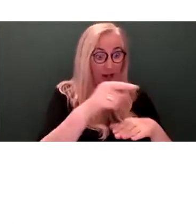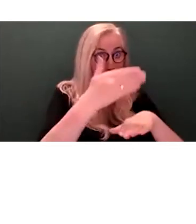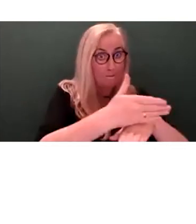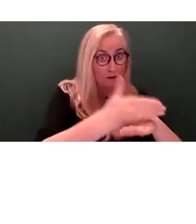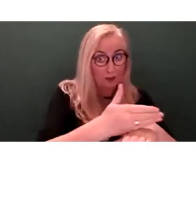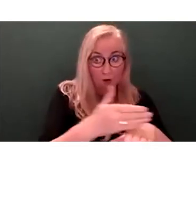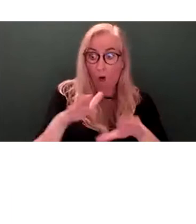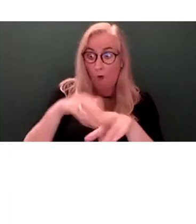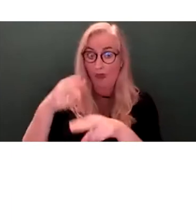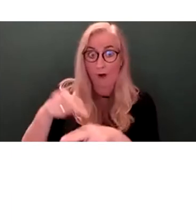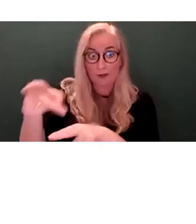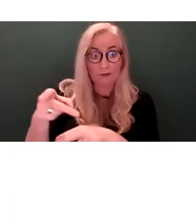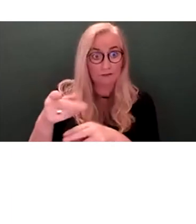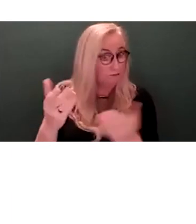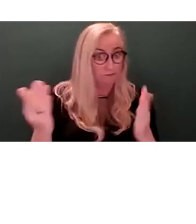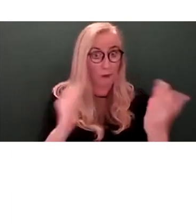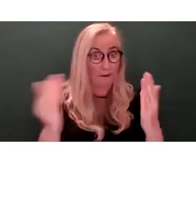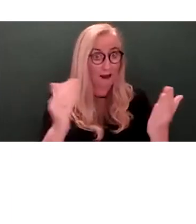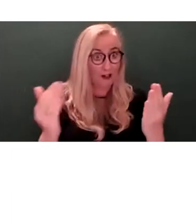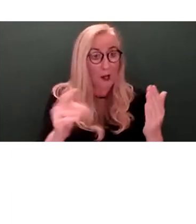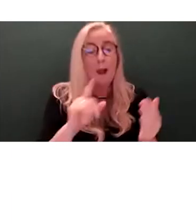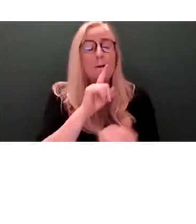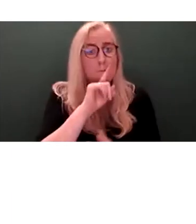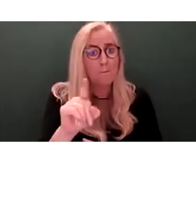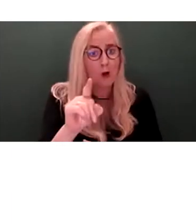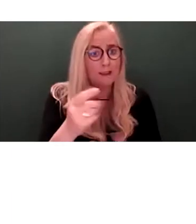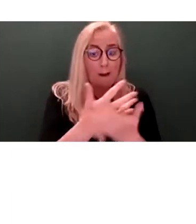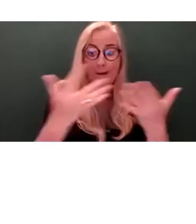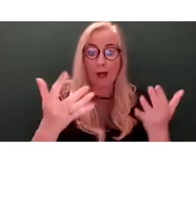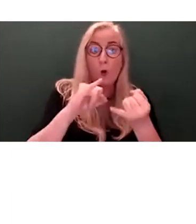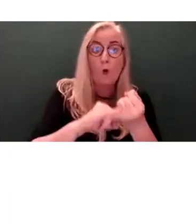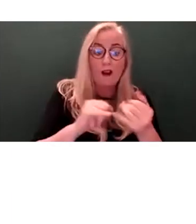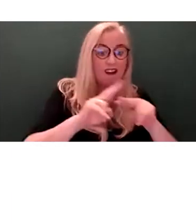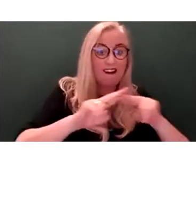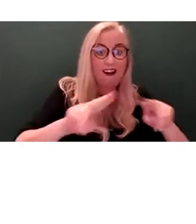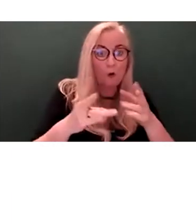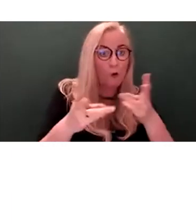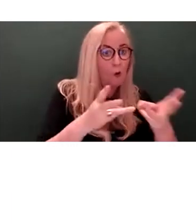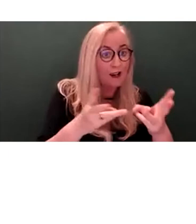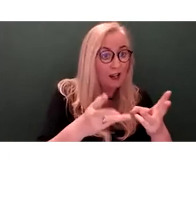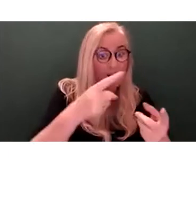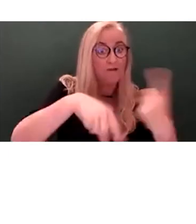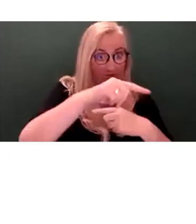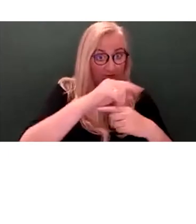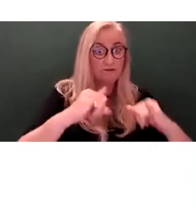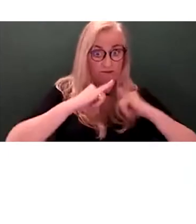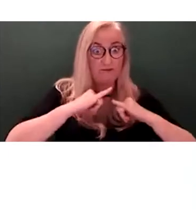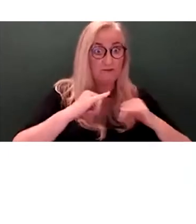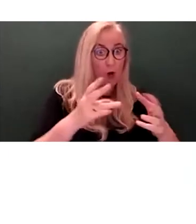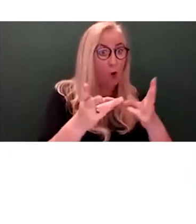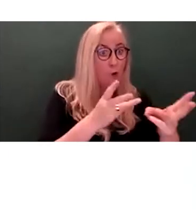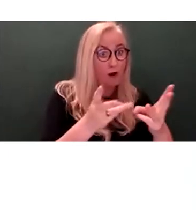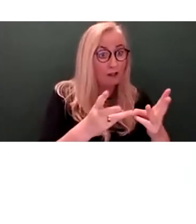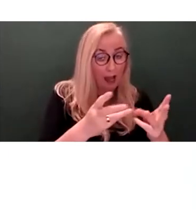people without disabilities, despite the fact that many who are unemployed would be able to work and would